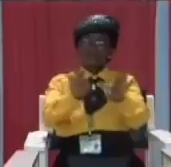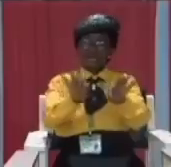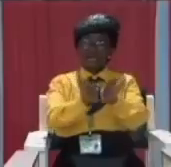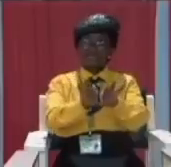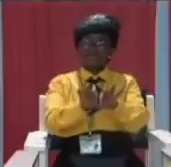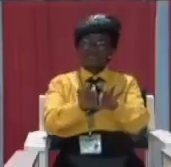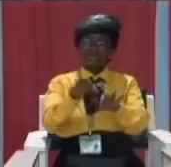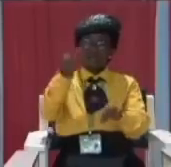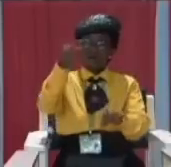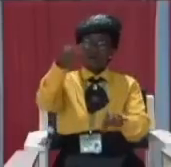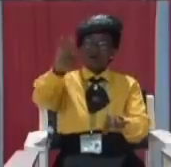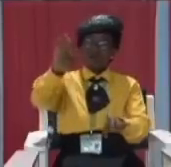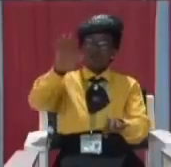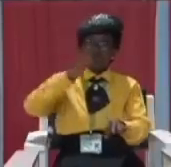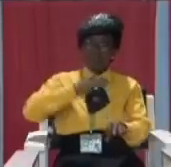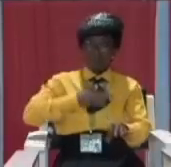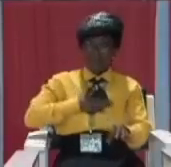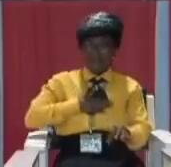of my life.